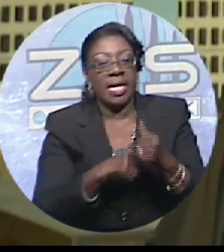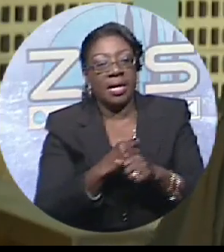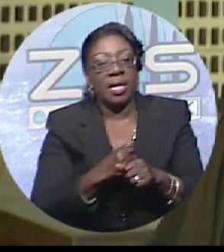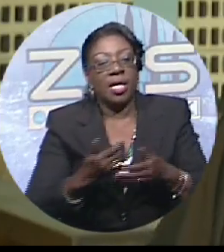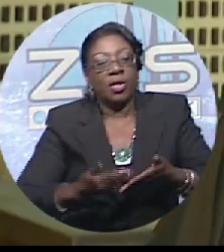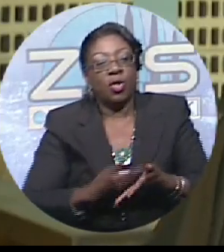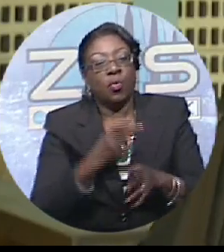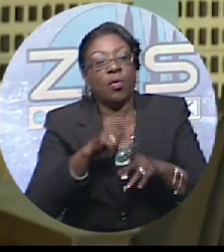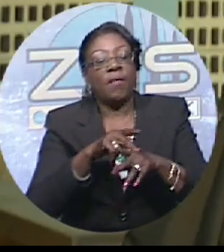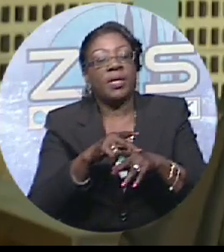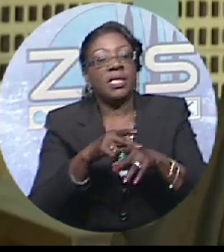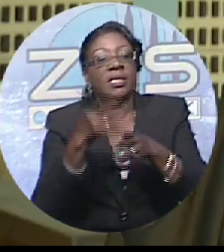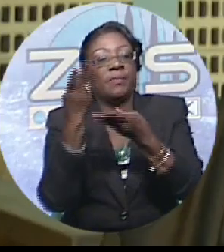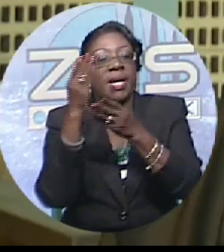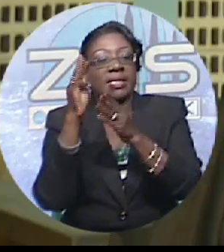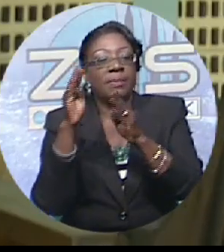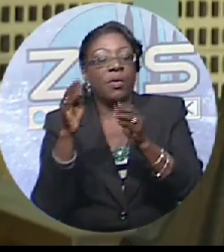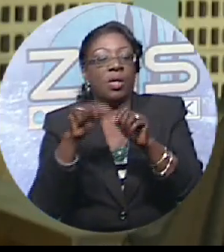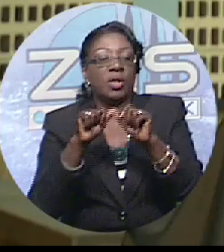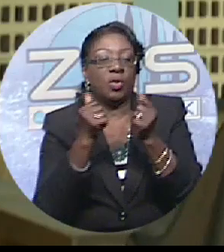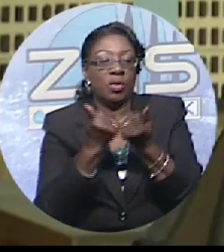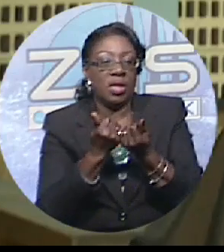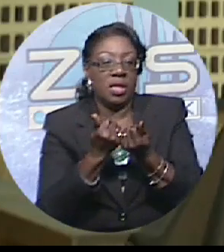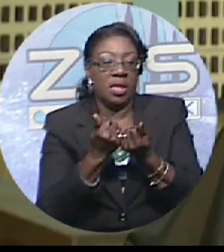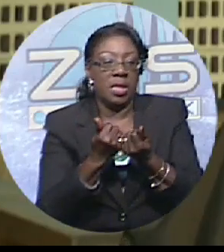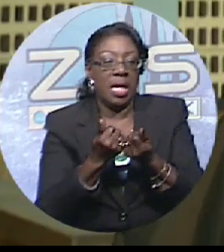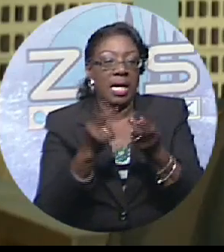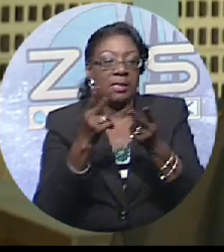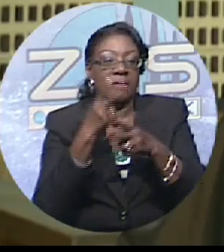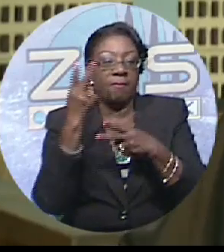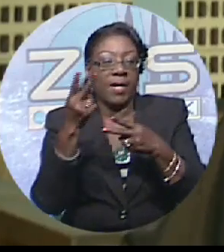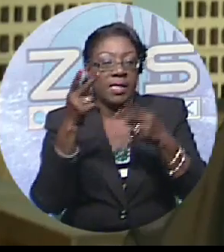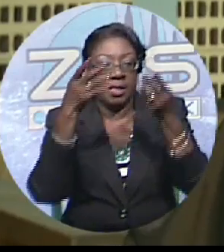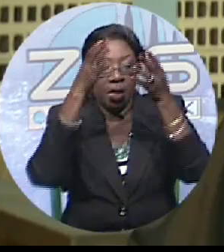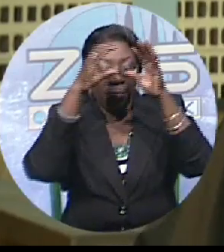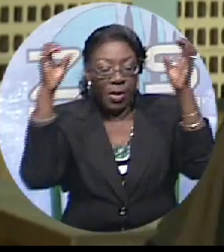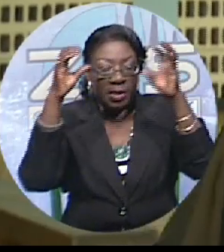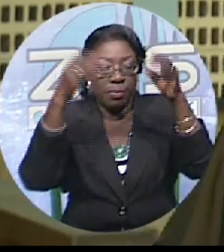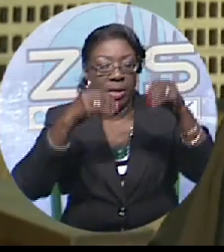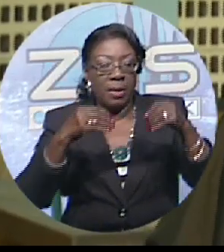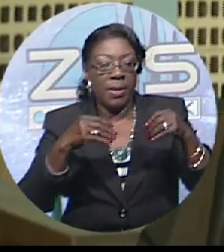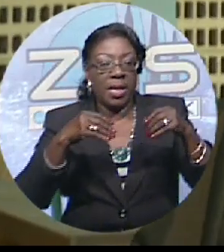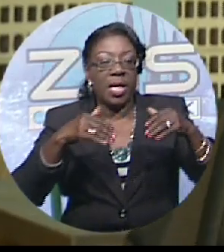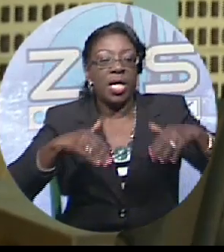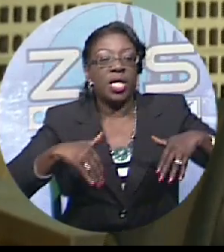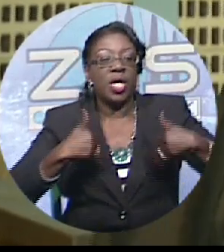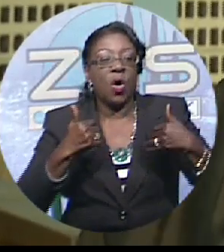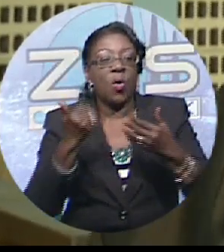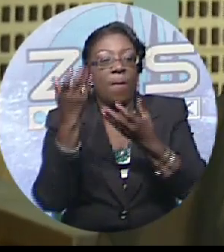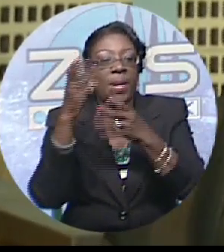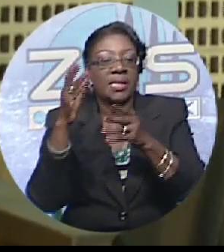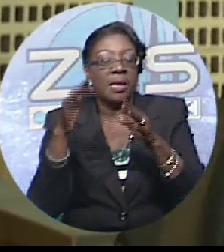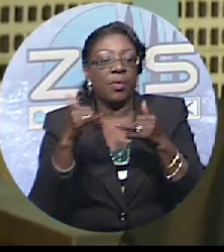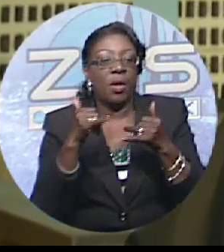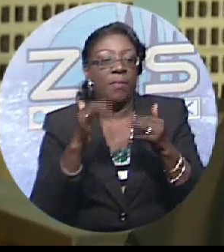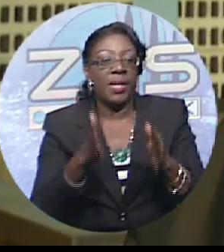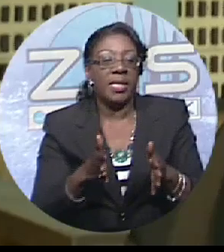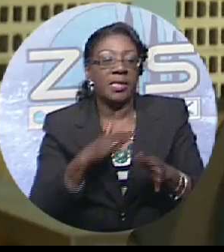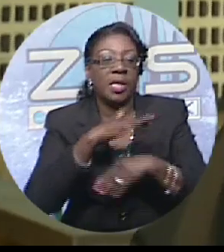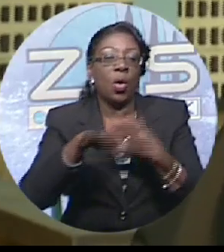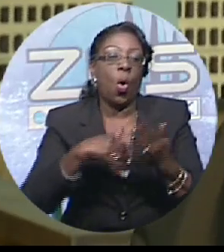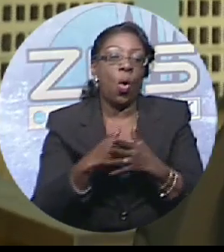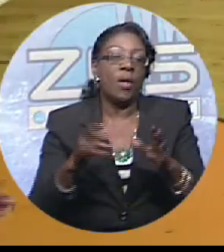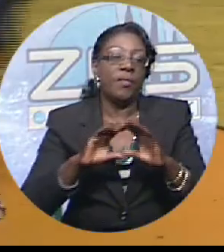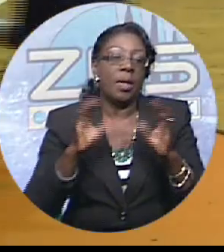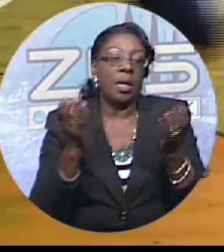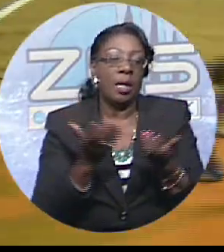Providence Basketball Association is now, as the vice president, we are bringing back mini and junior basketball. And all the clubs going to have to find